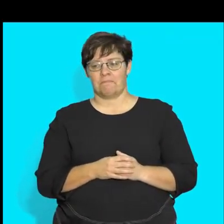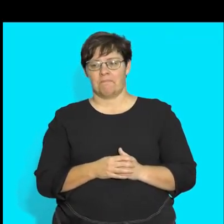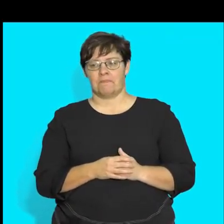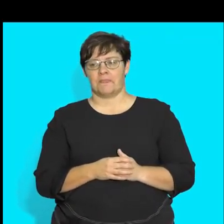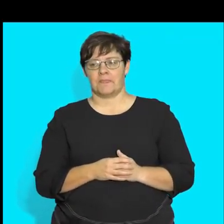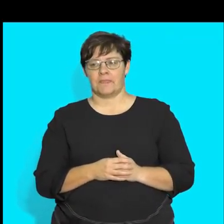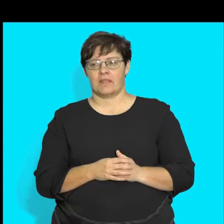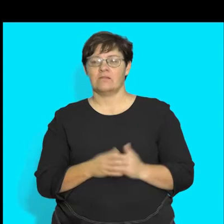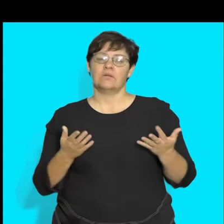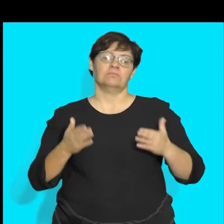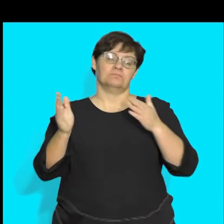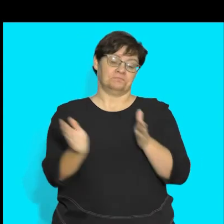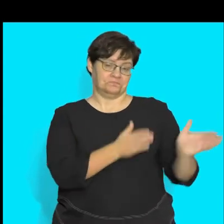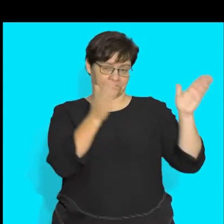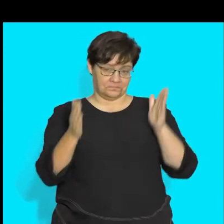let's go to the next question.